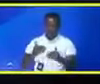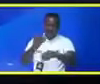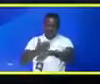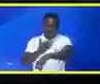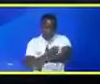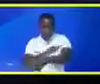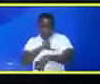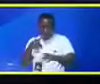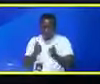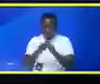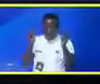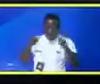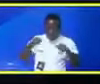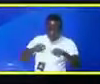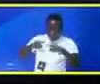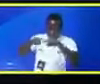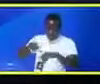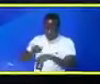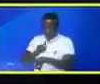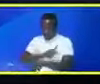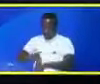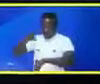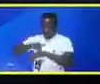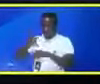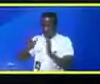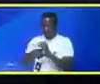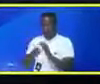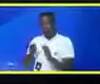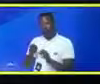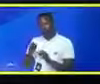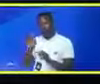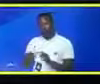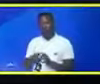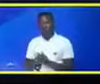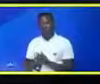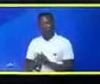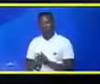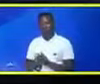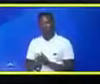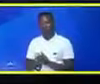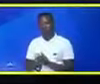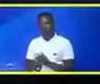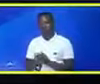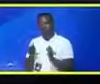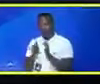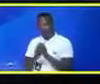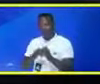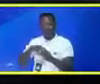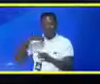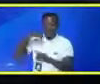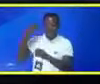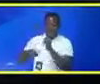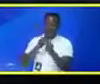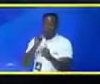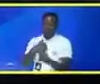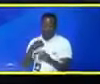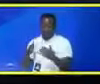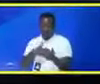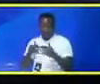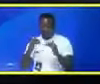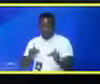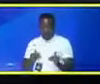are possibilities. The kingdom is a compendium of infinite possibilities. But every possibility